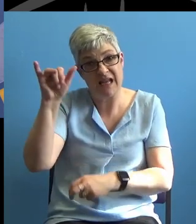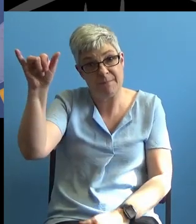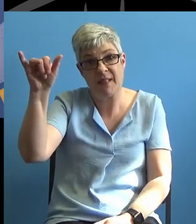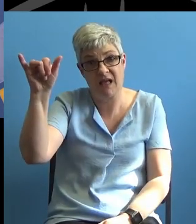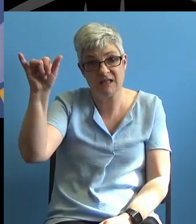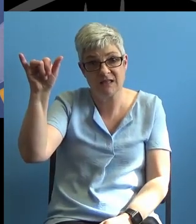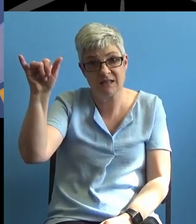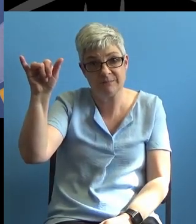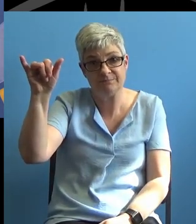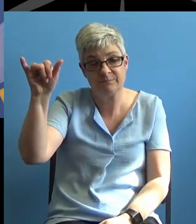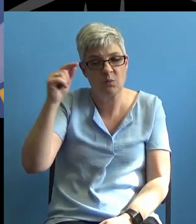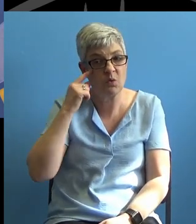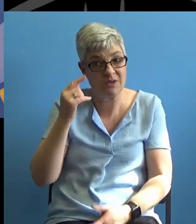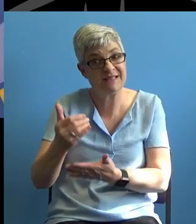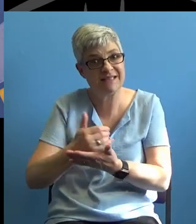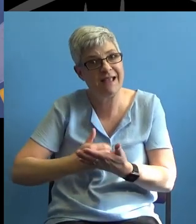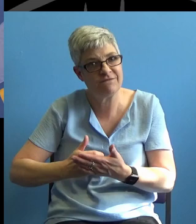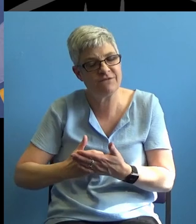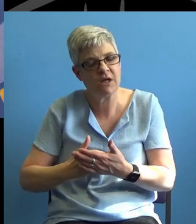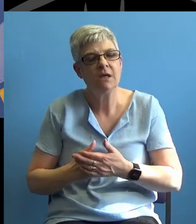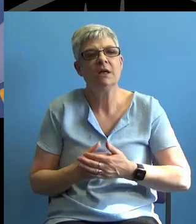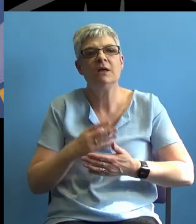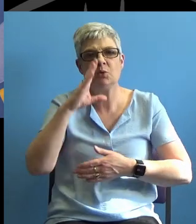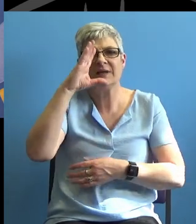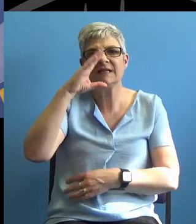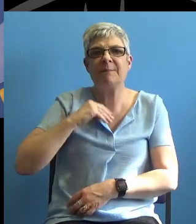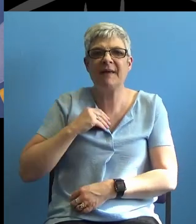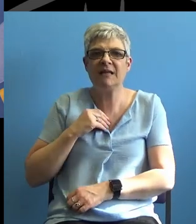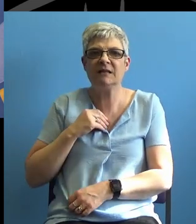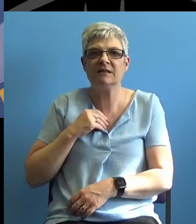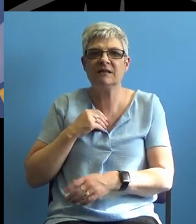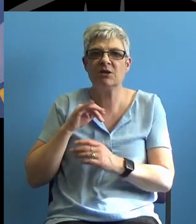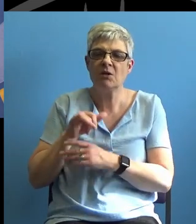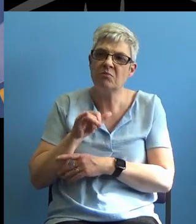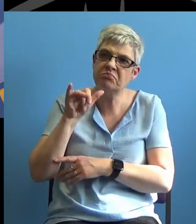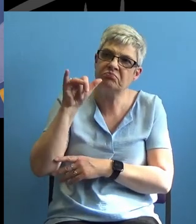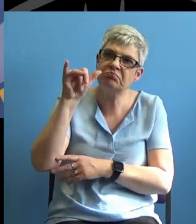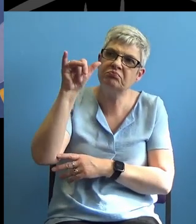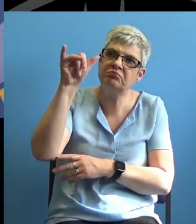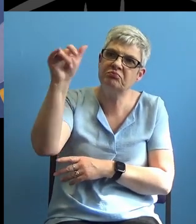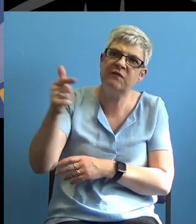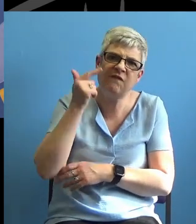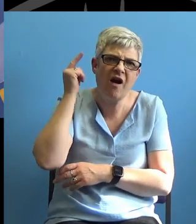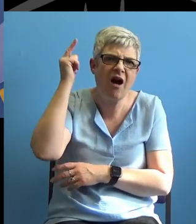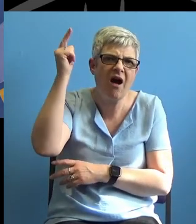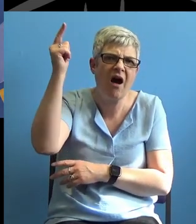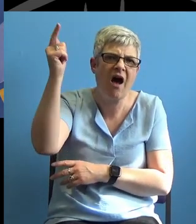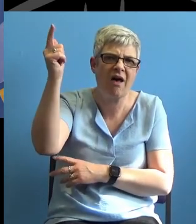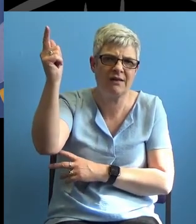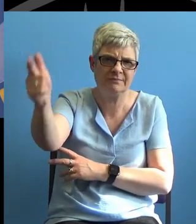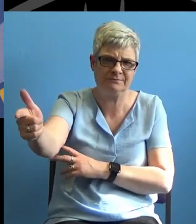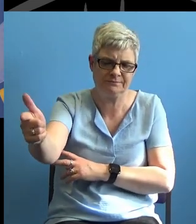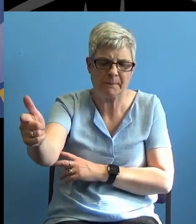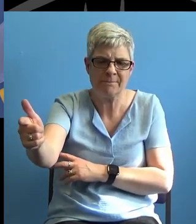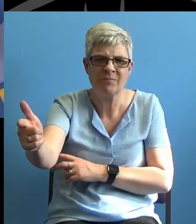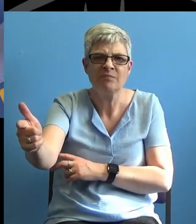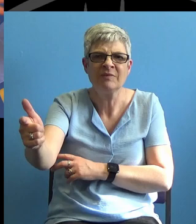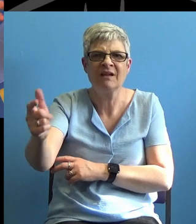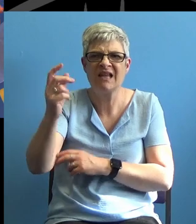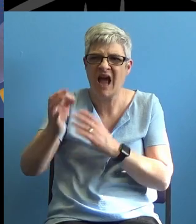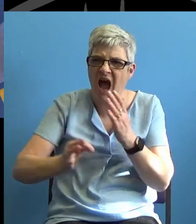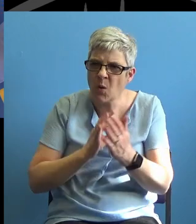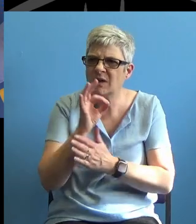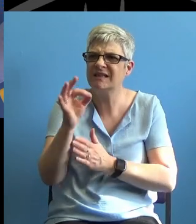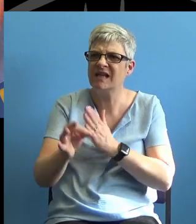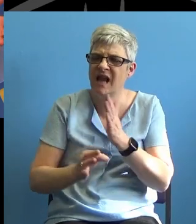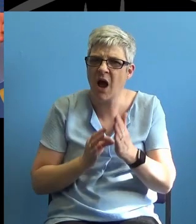aeroplanes, and may well have had the experience of traveling some distance on the plane, and indeed traveling for